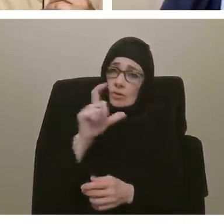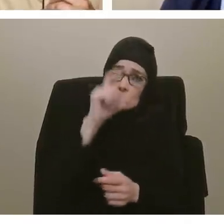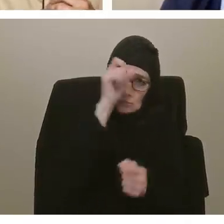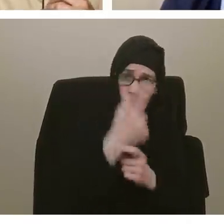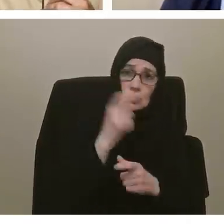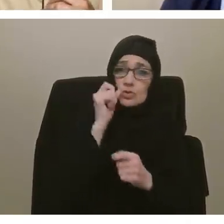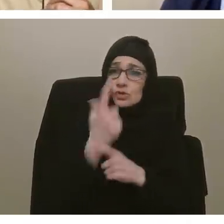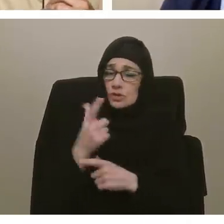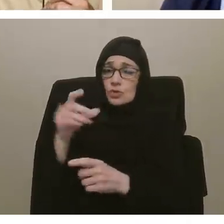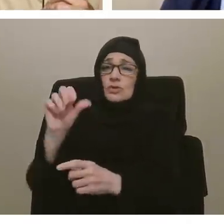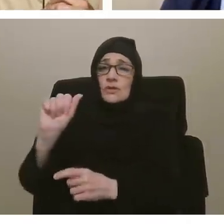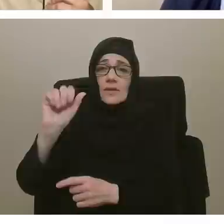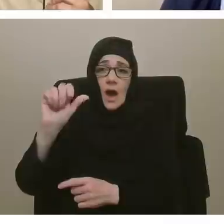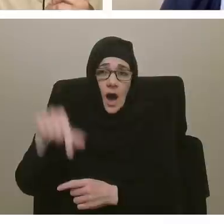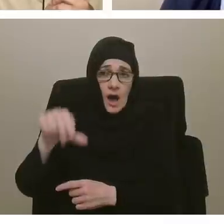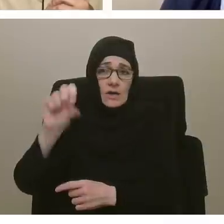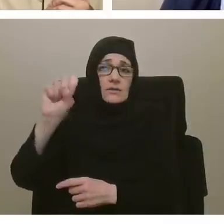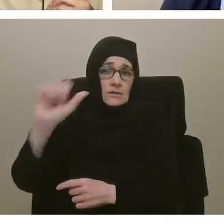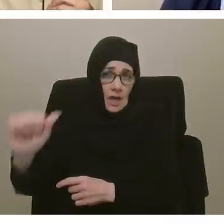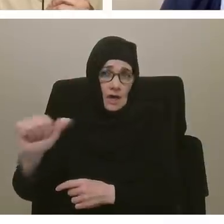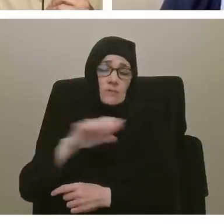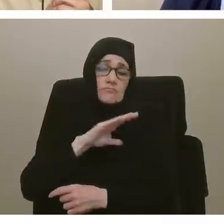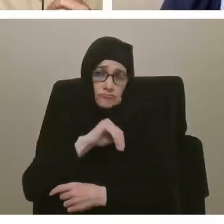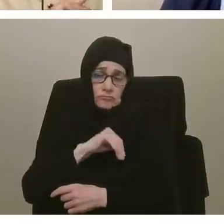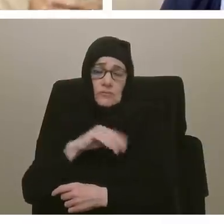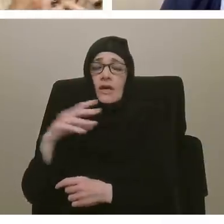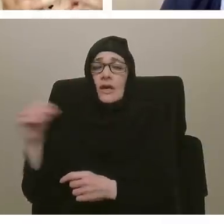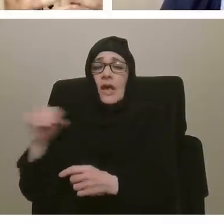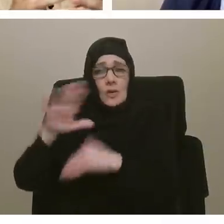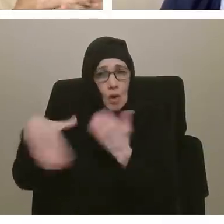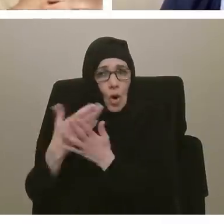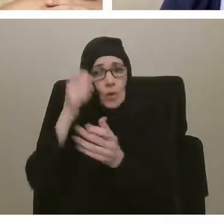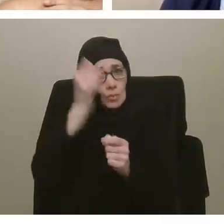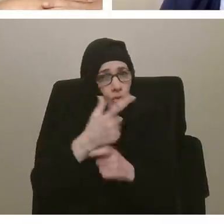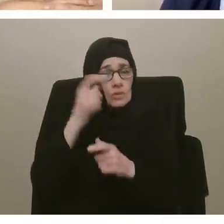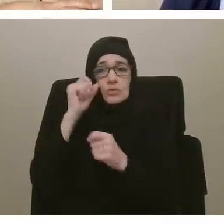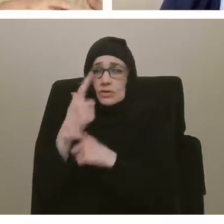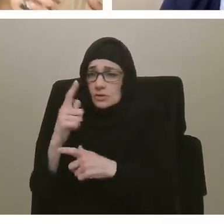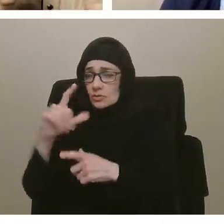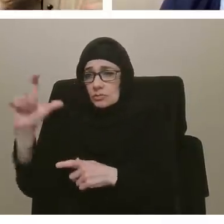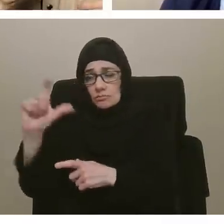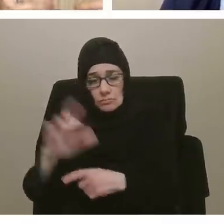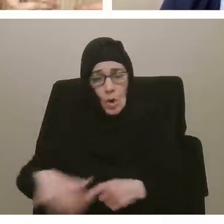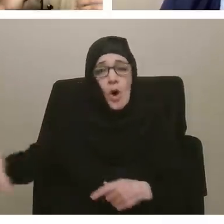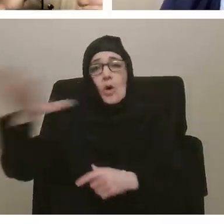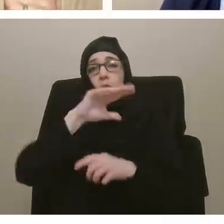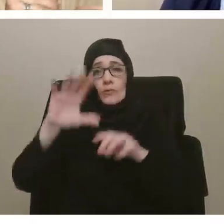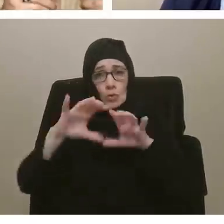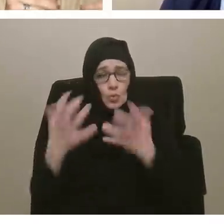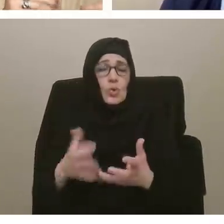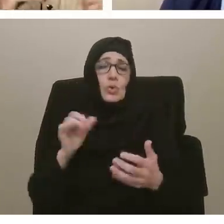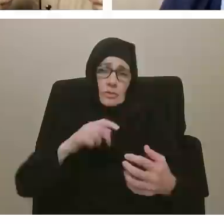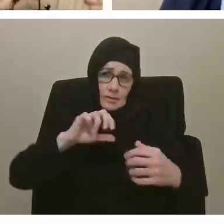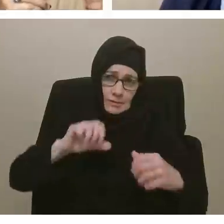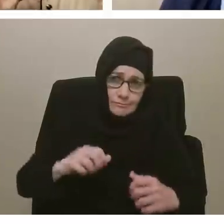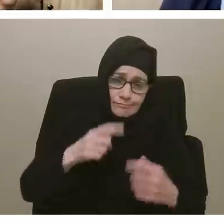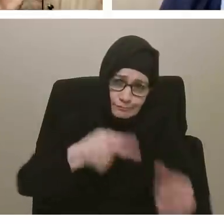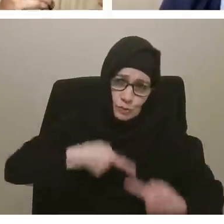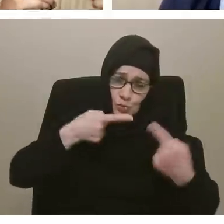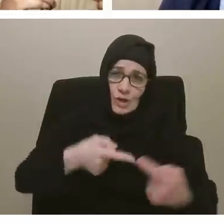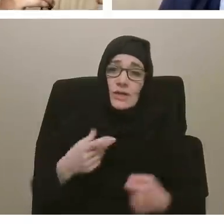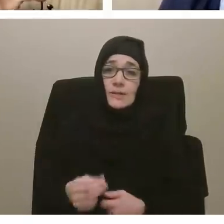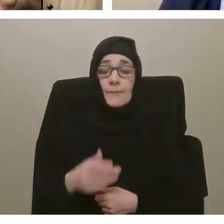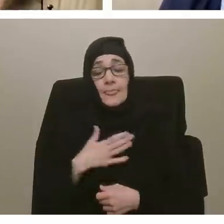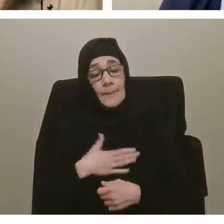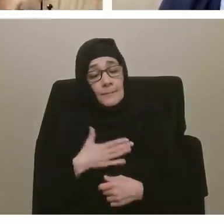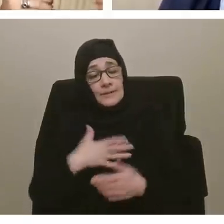that are striving and struggling all over the world. And inshallah, as we wish everyone, you know, to finish Ramadan strong, take advantage of these